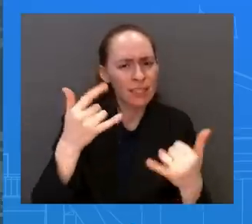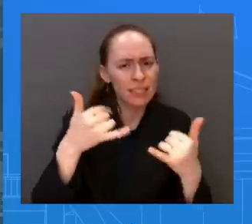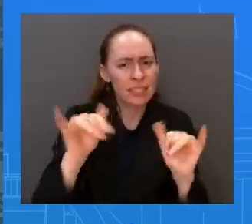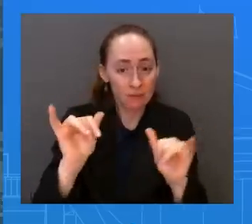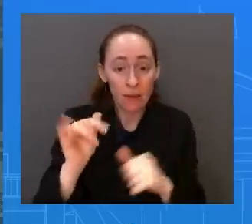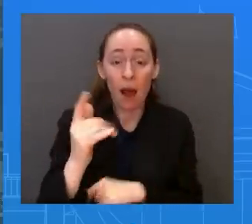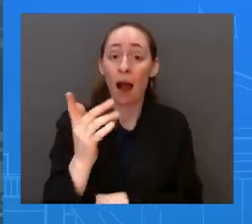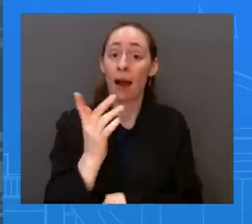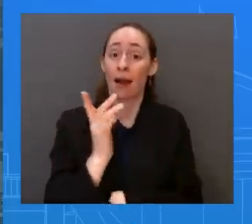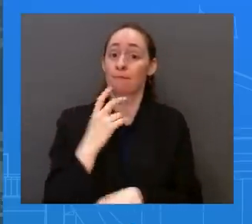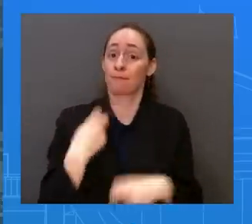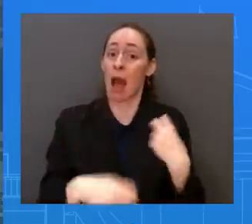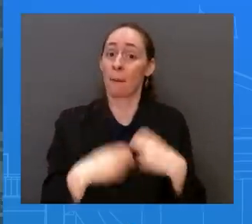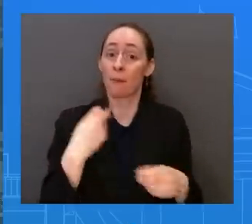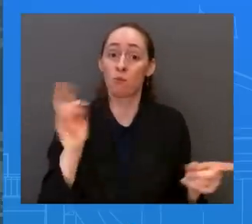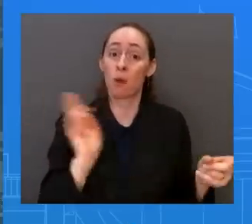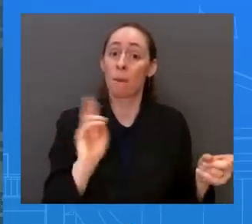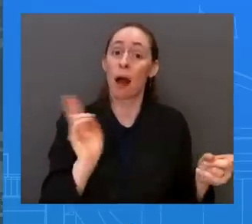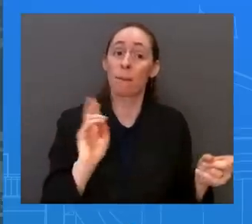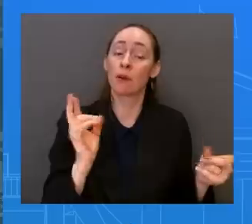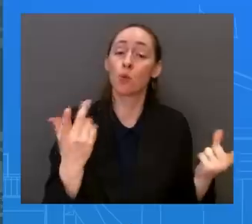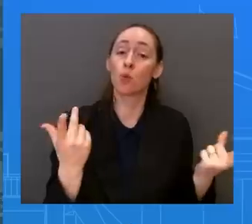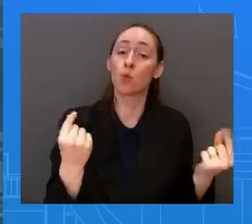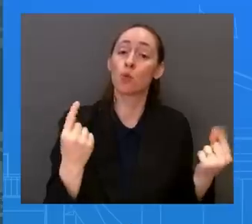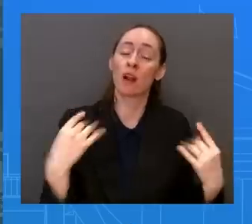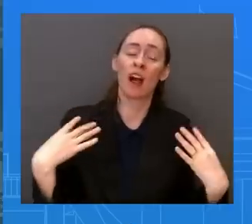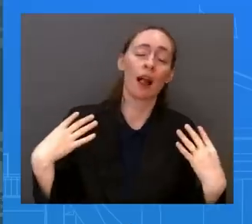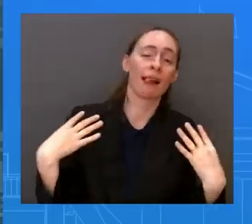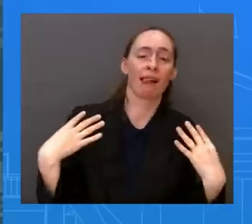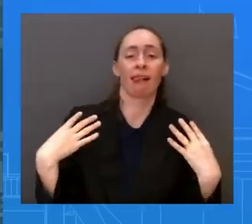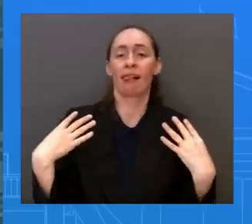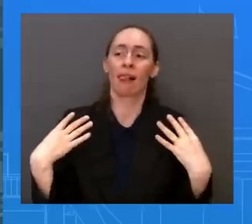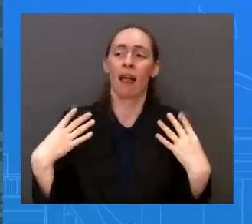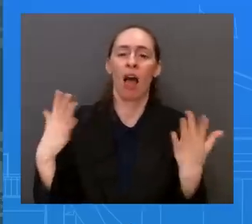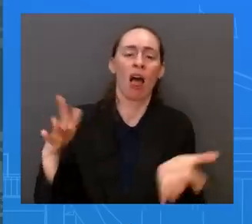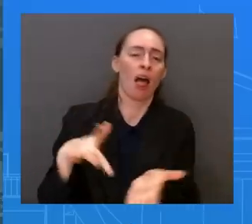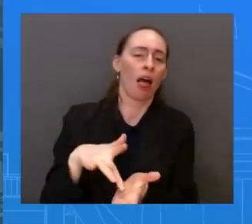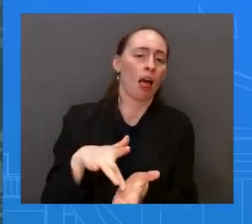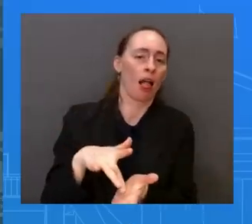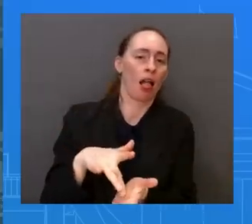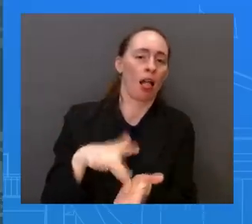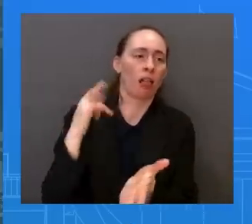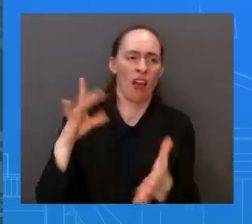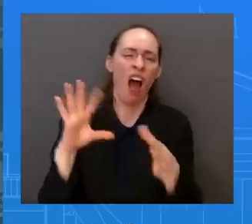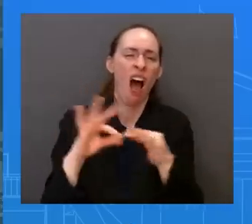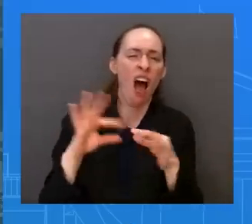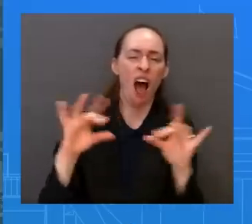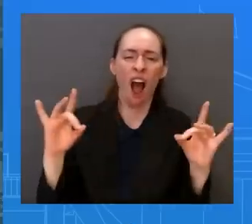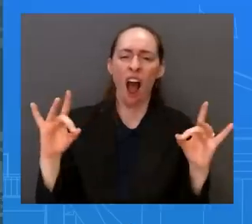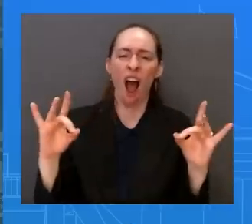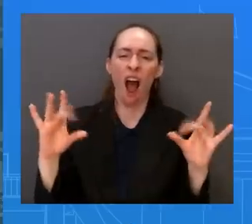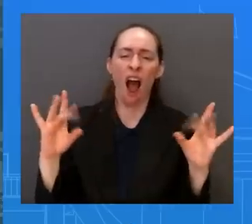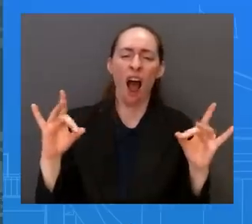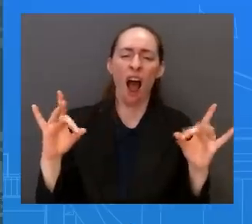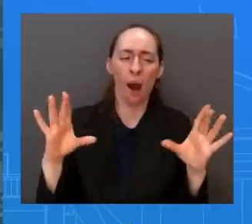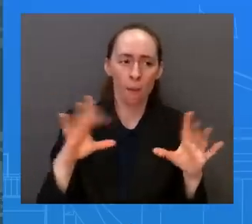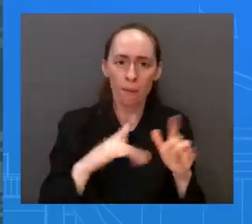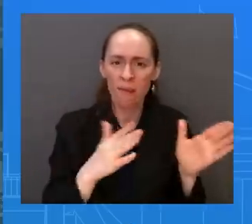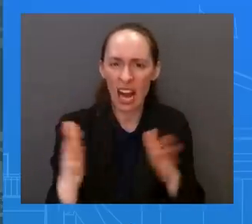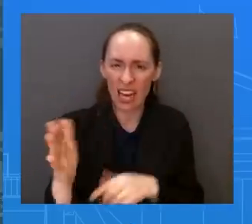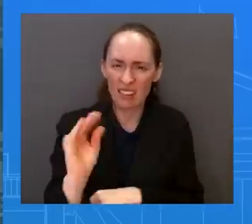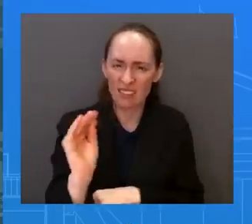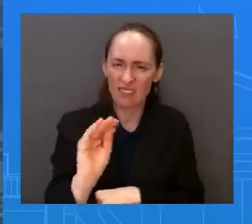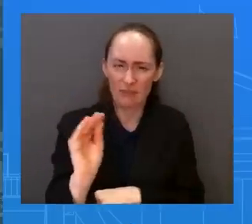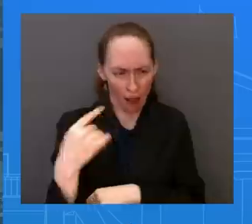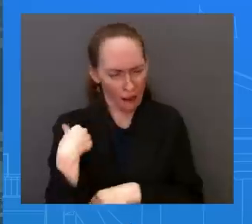and try to get in the way, we've got an actual plan to address these very challenging issues. And as you see, as I just laid out,